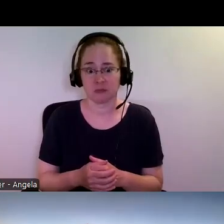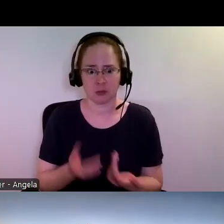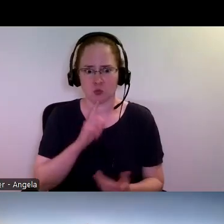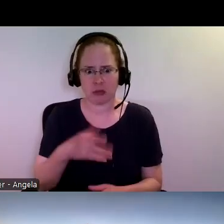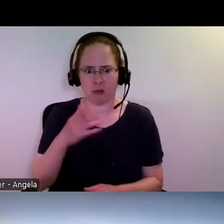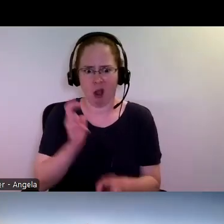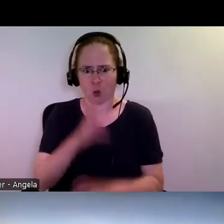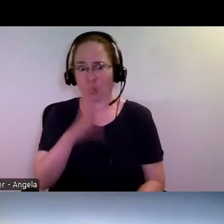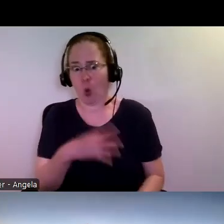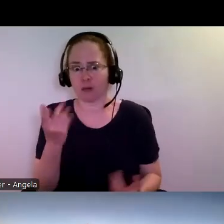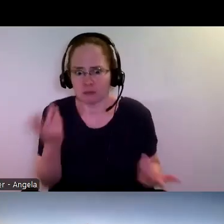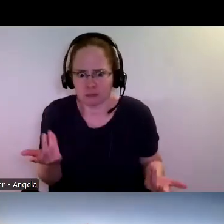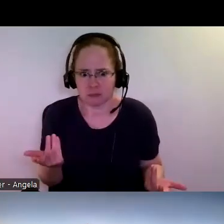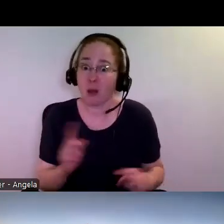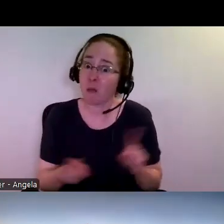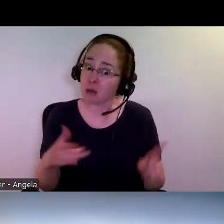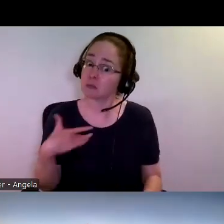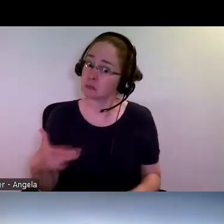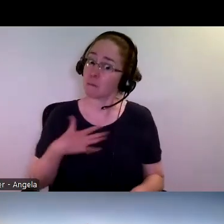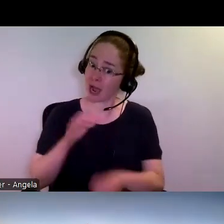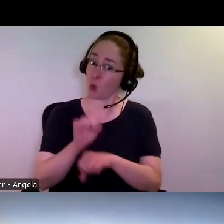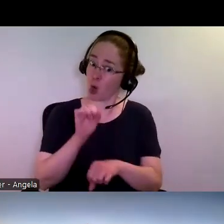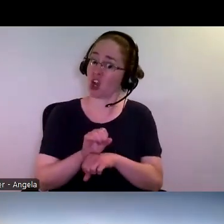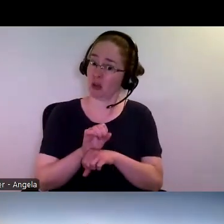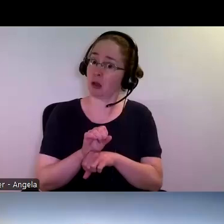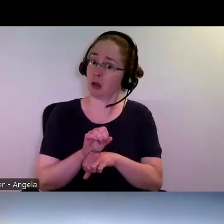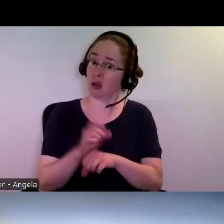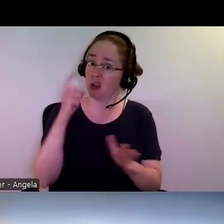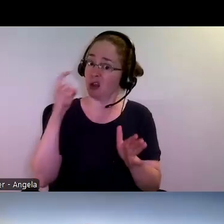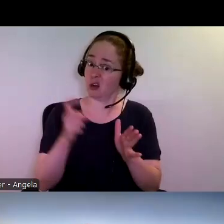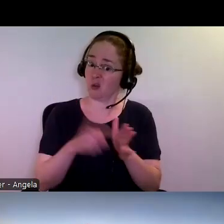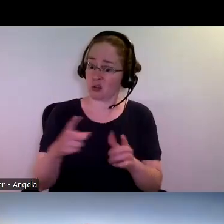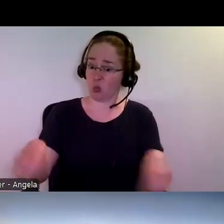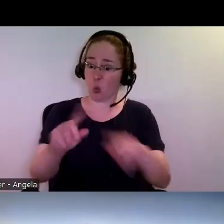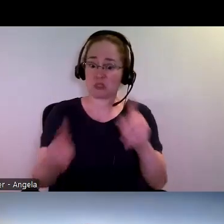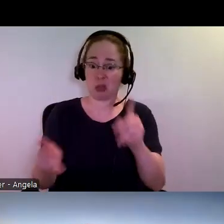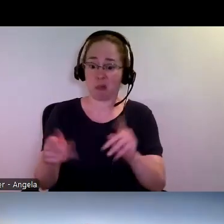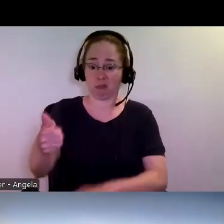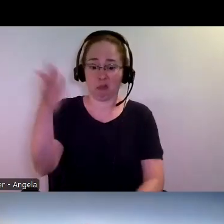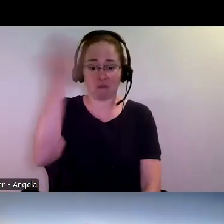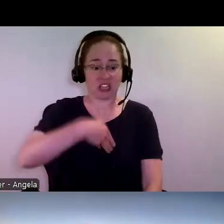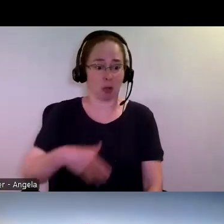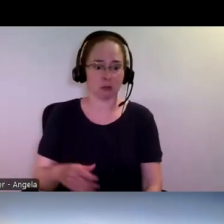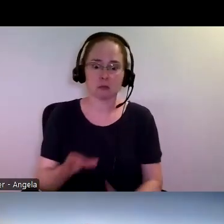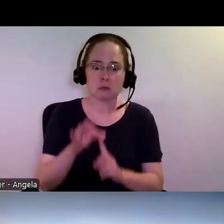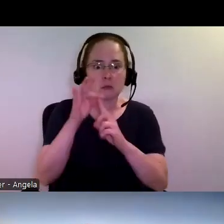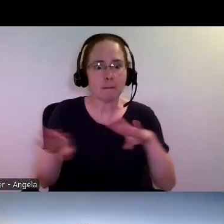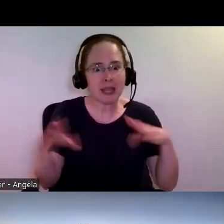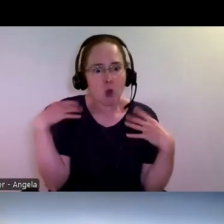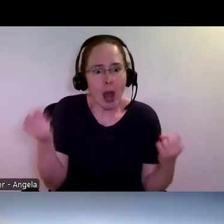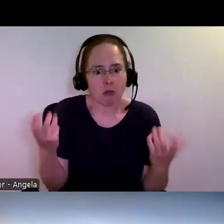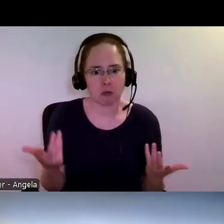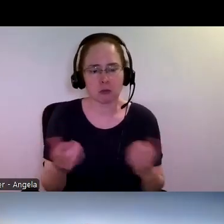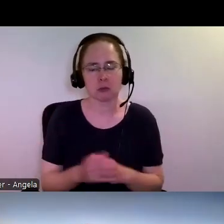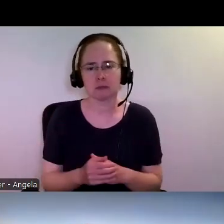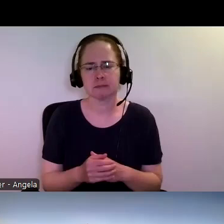that, correct? But often in my work, I see they are invisible, especially in behavioral health. And so again, my